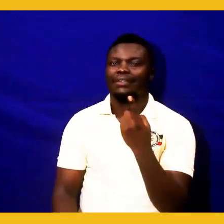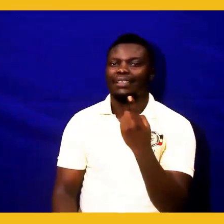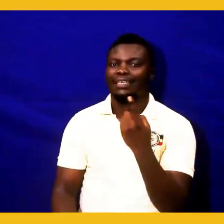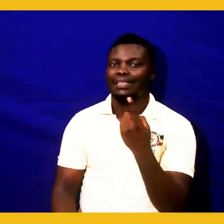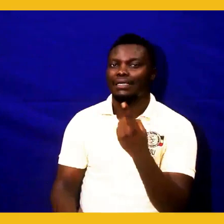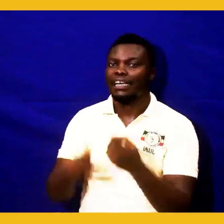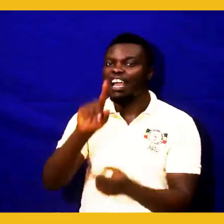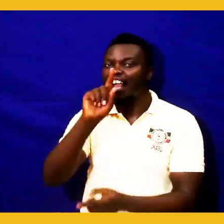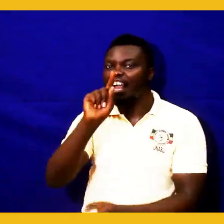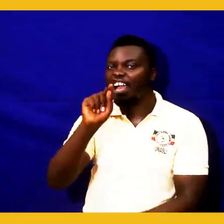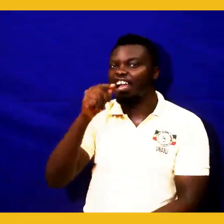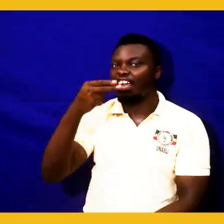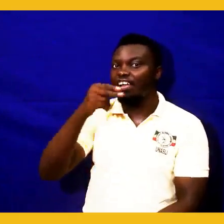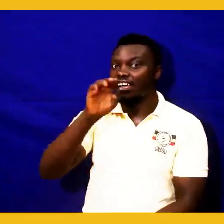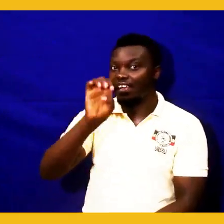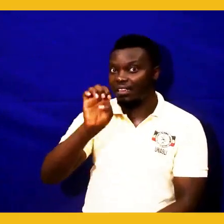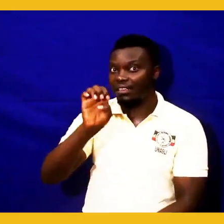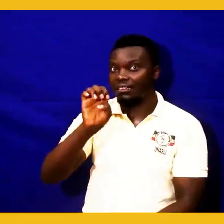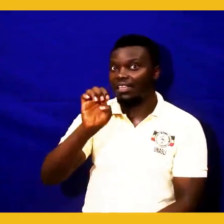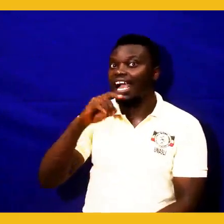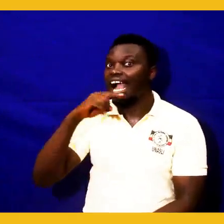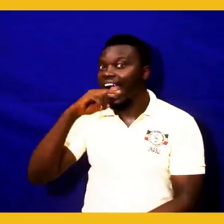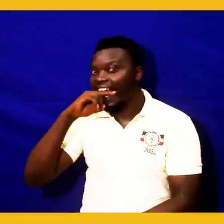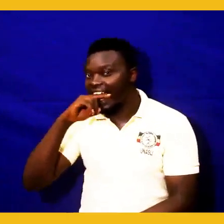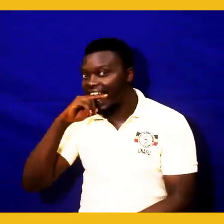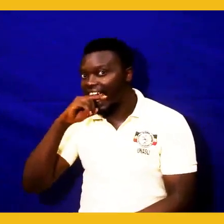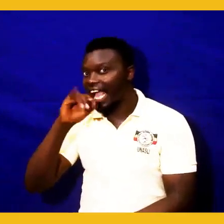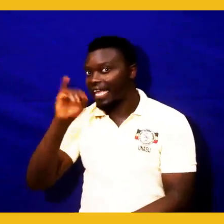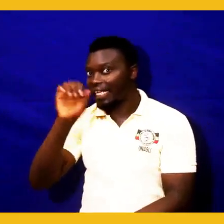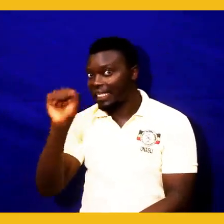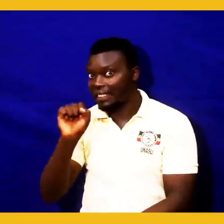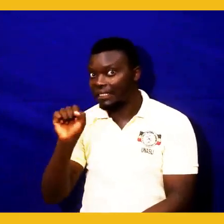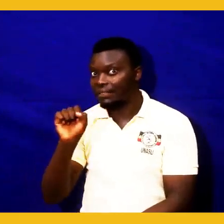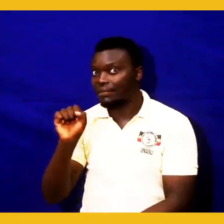The dog is barking.